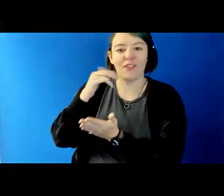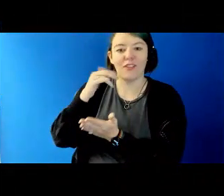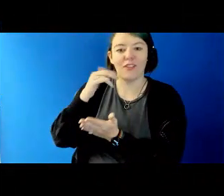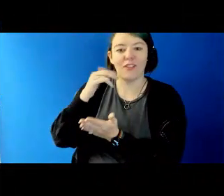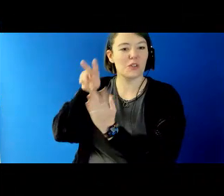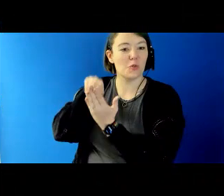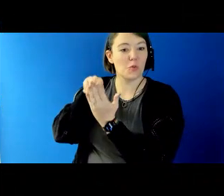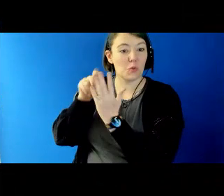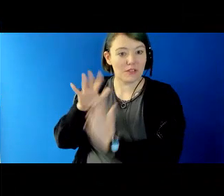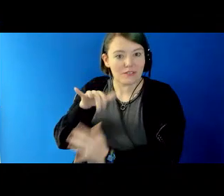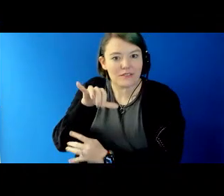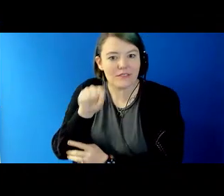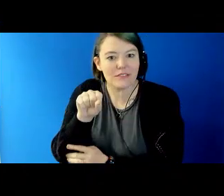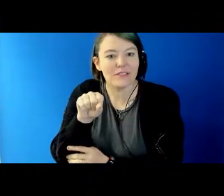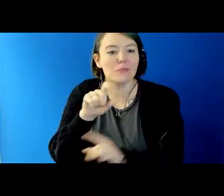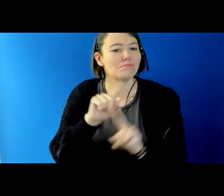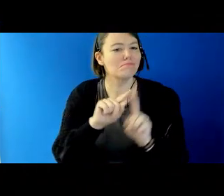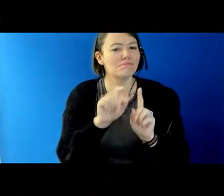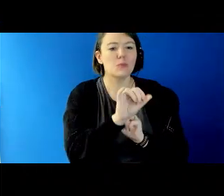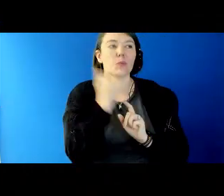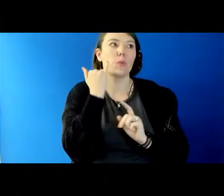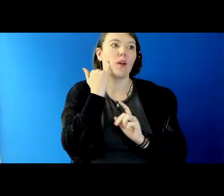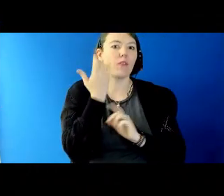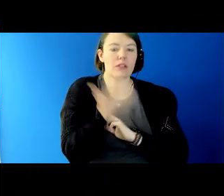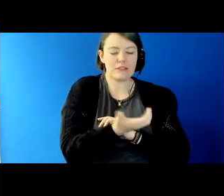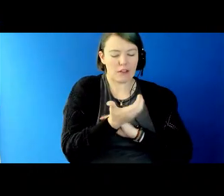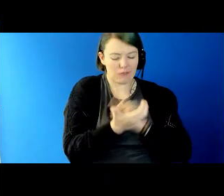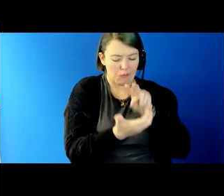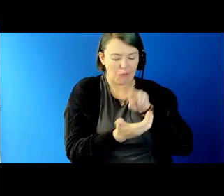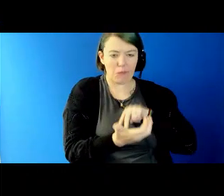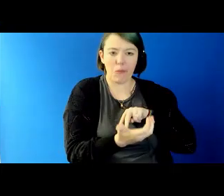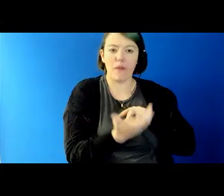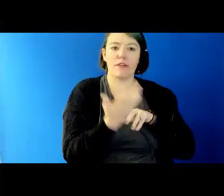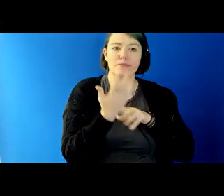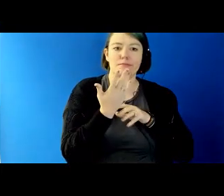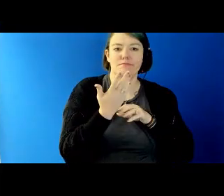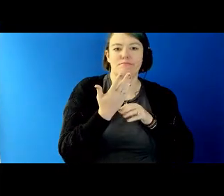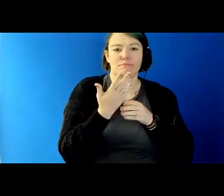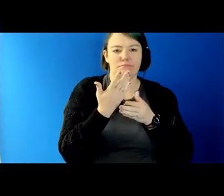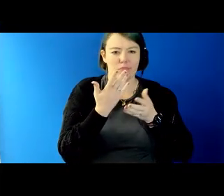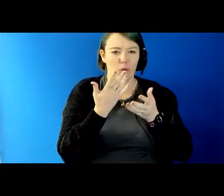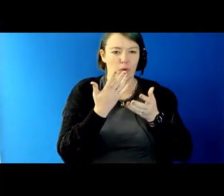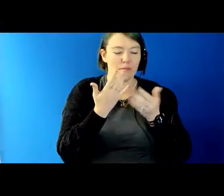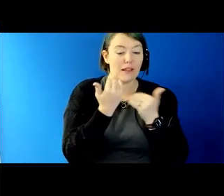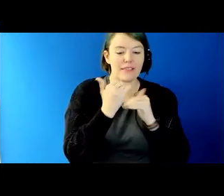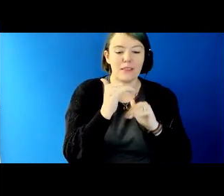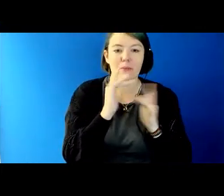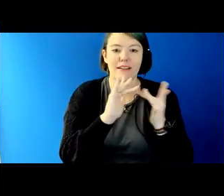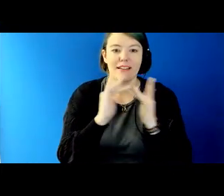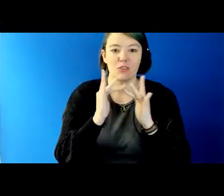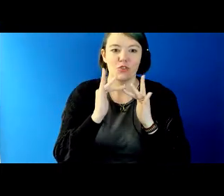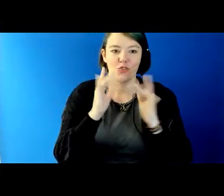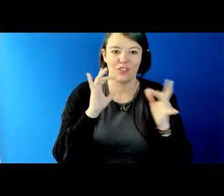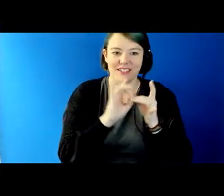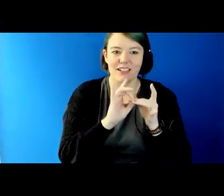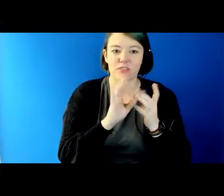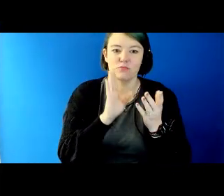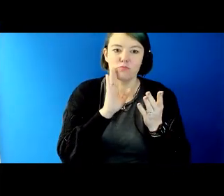for retroactive fixes and create more seamless, inclusive experiences for employees, customers, and clients